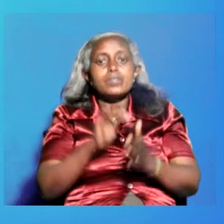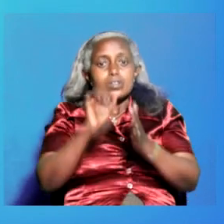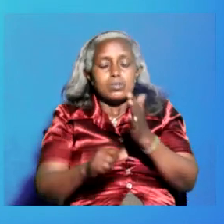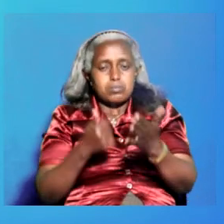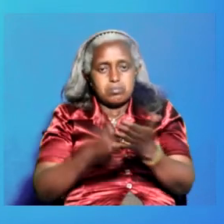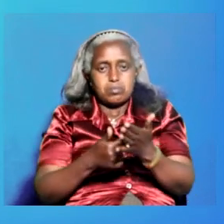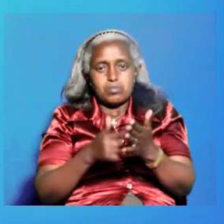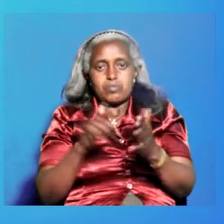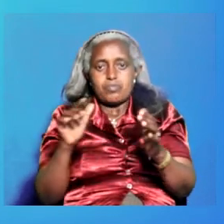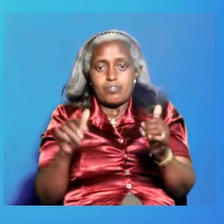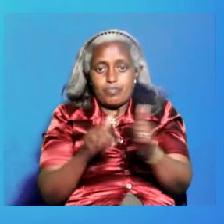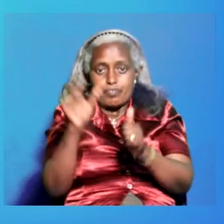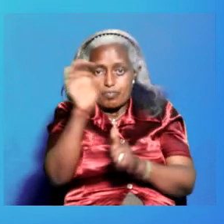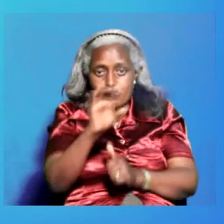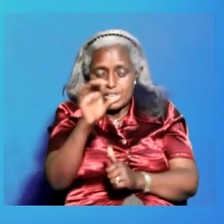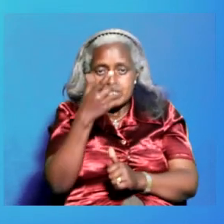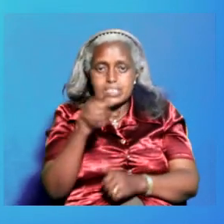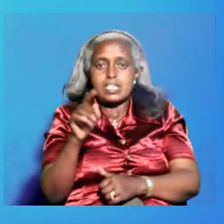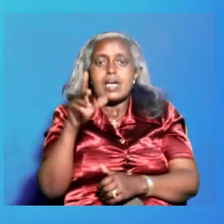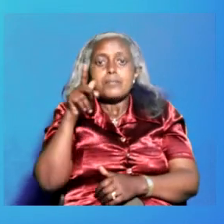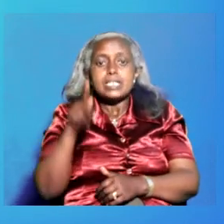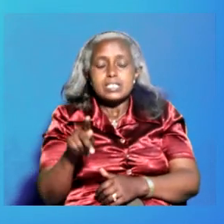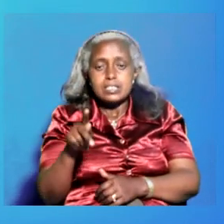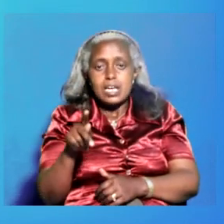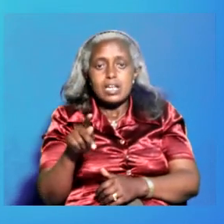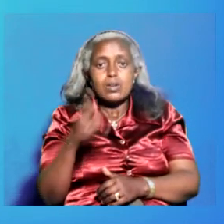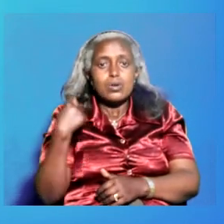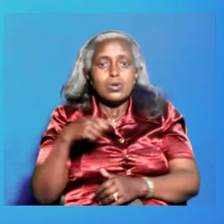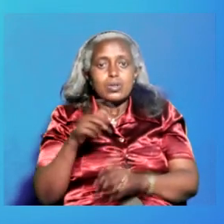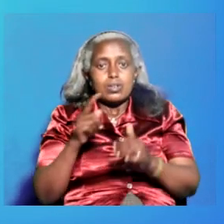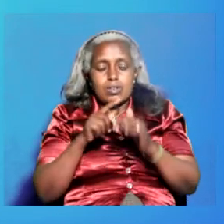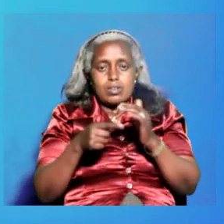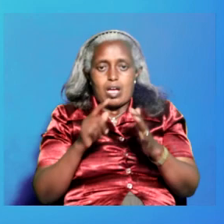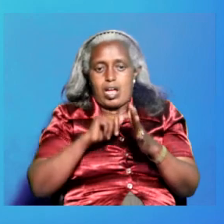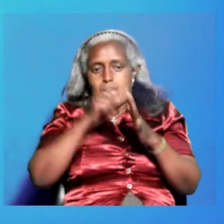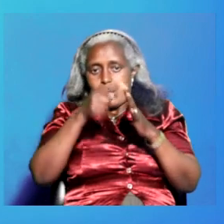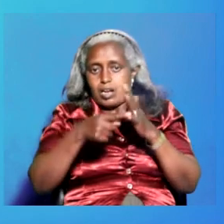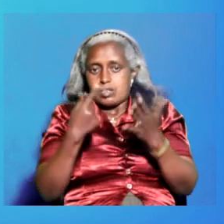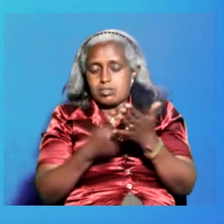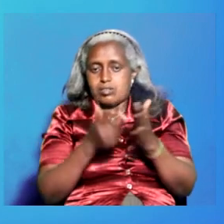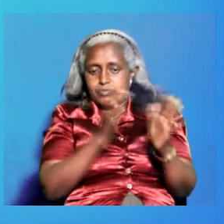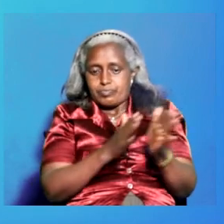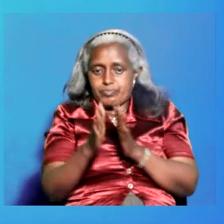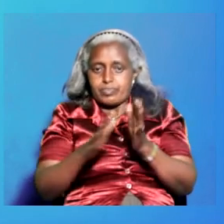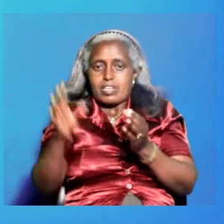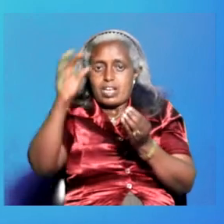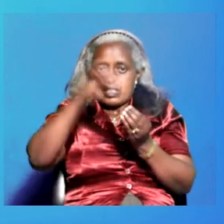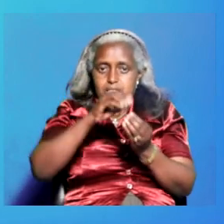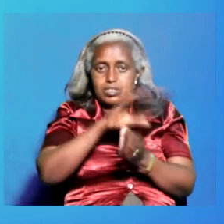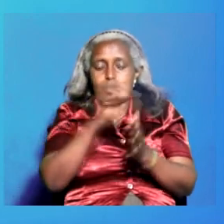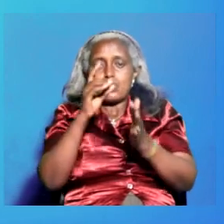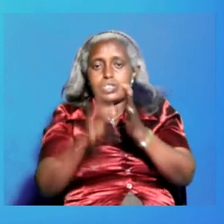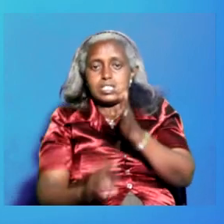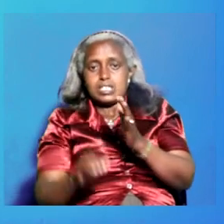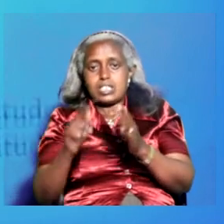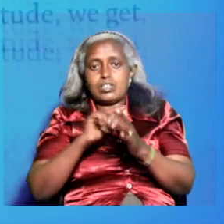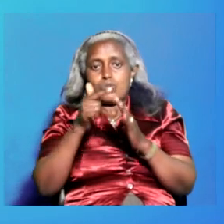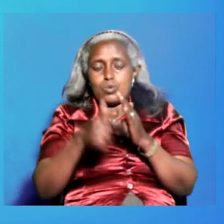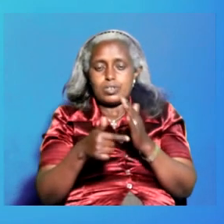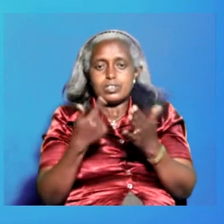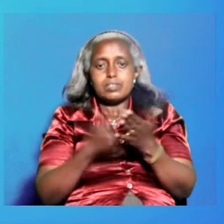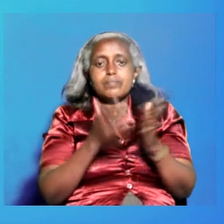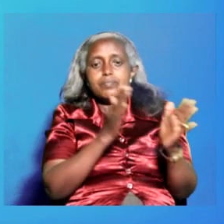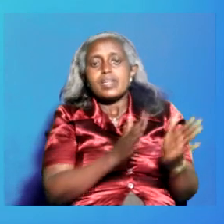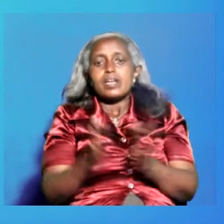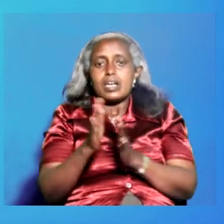25, 38, 42, 46, 50, 31, 29, 21, 95. So to find the percentiles, we need first to arrange this data in ascending or descending order. Let's